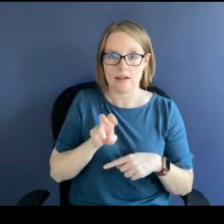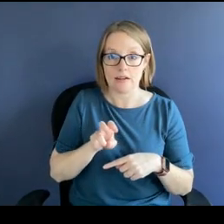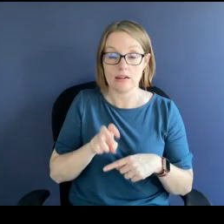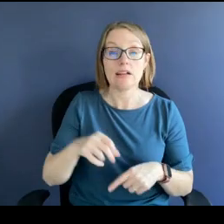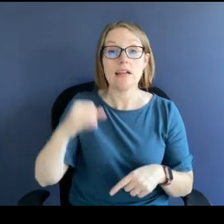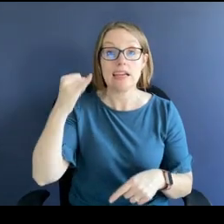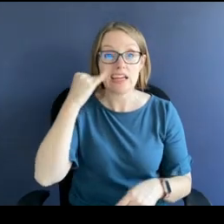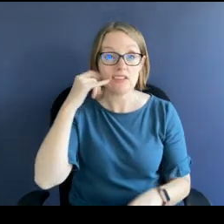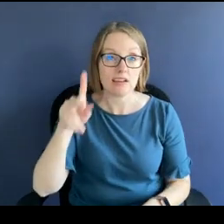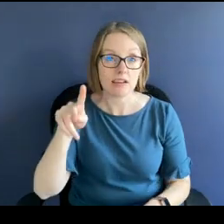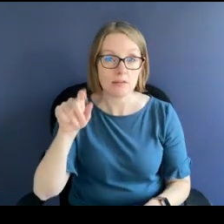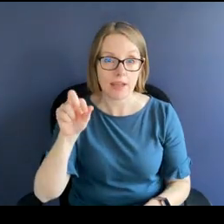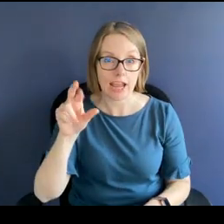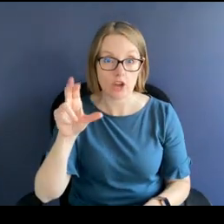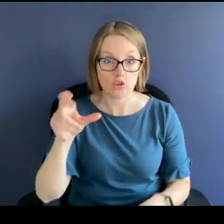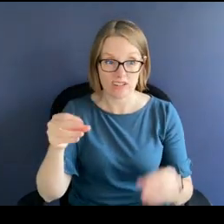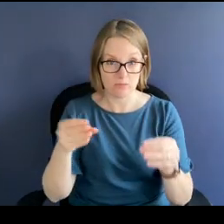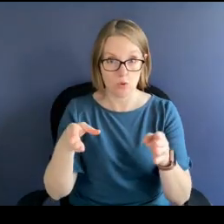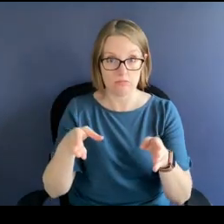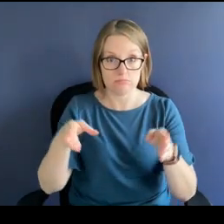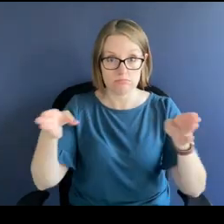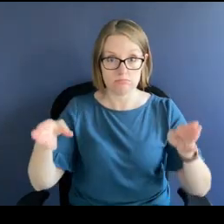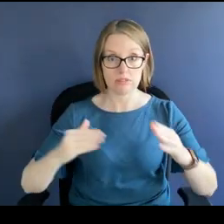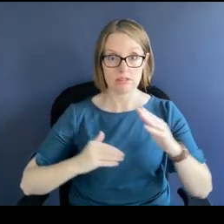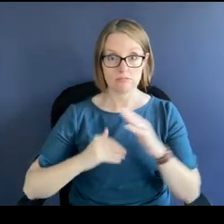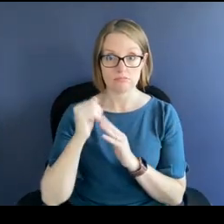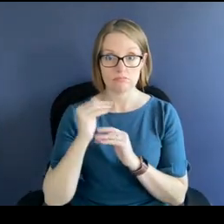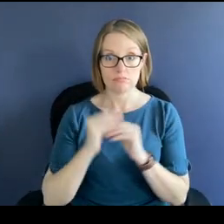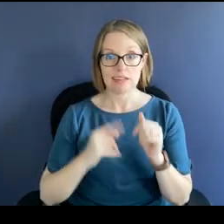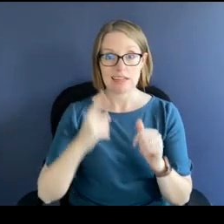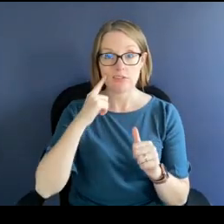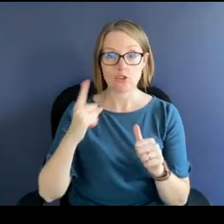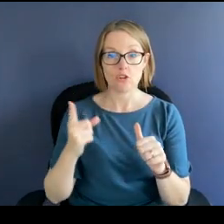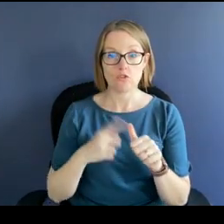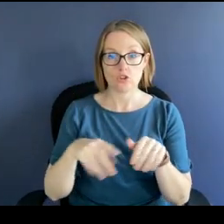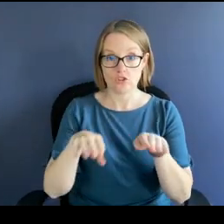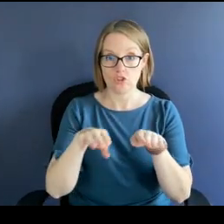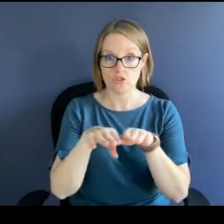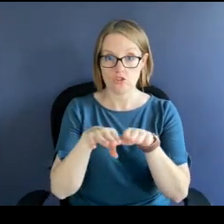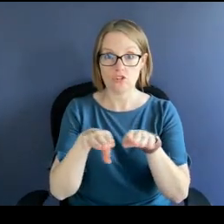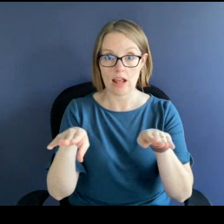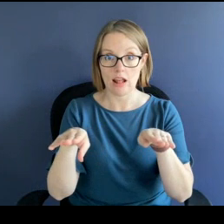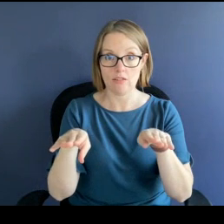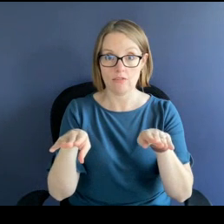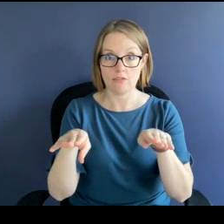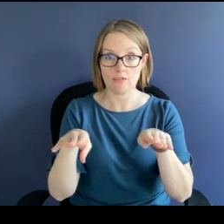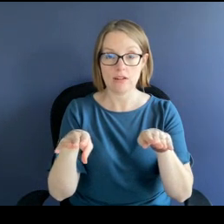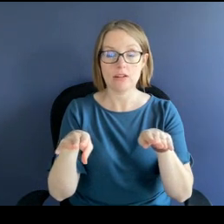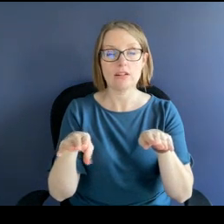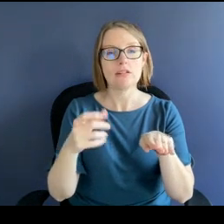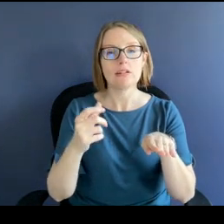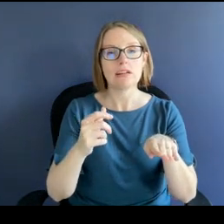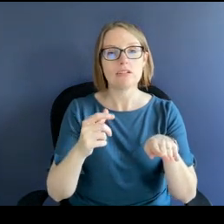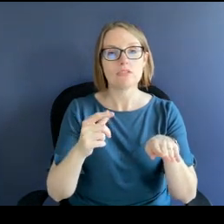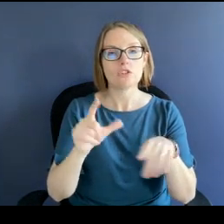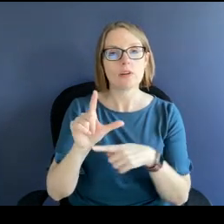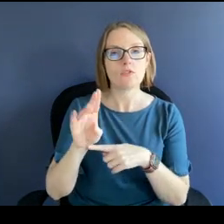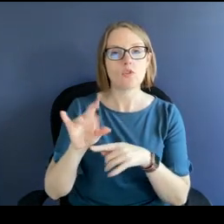walk-in pantry, if the first shelf is placed 2 feet above the